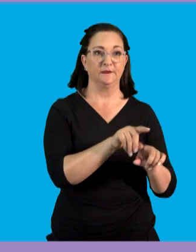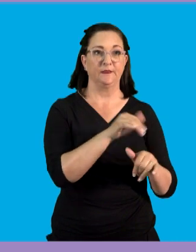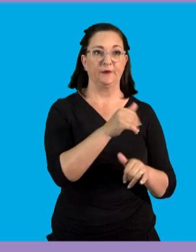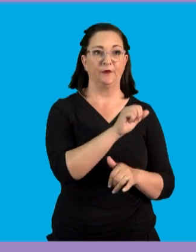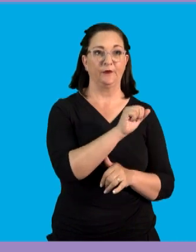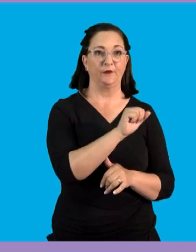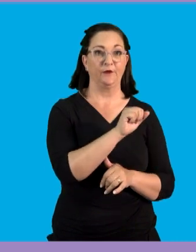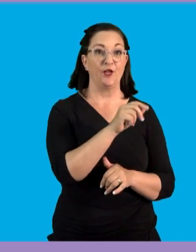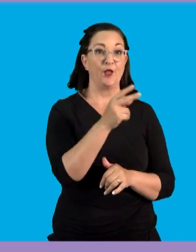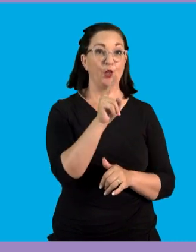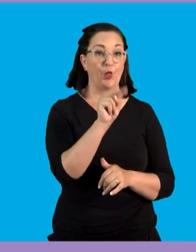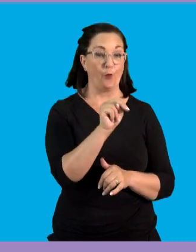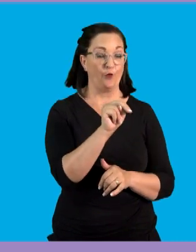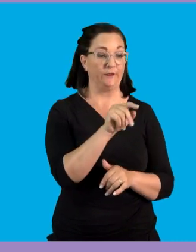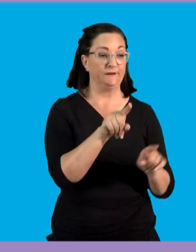to multiply the